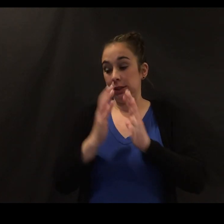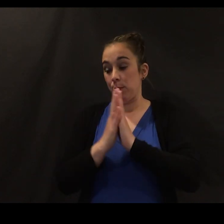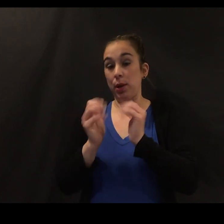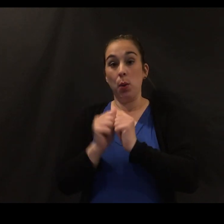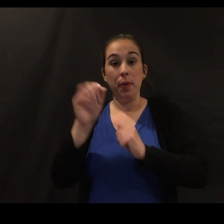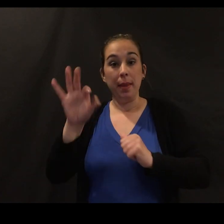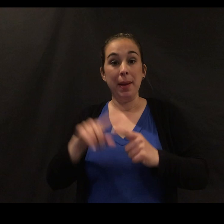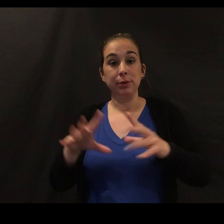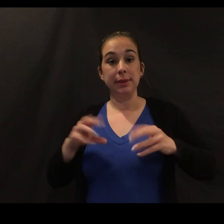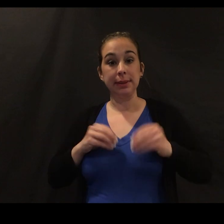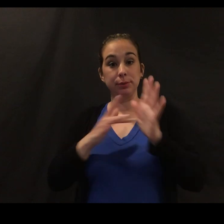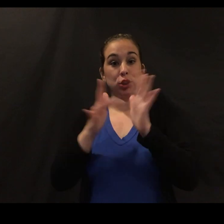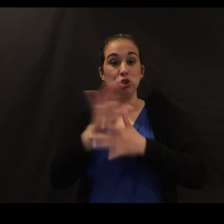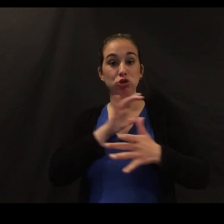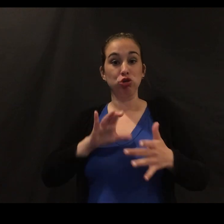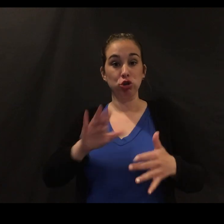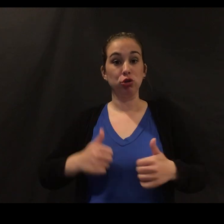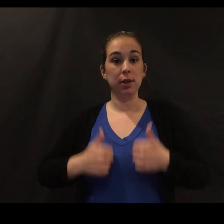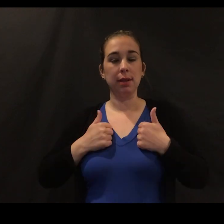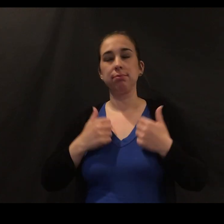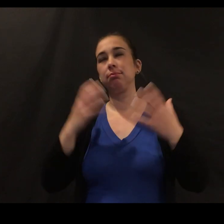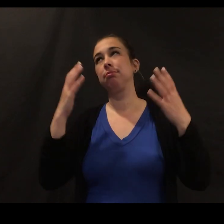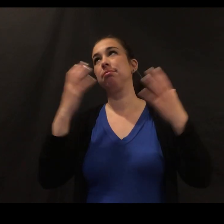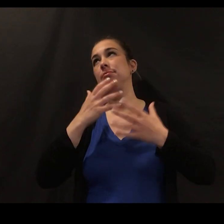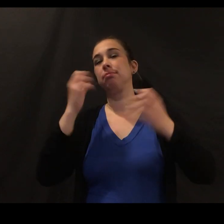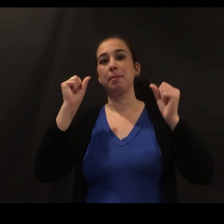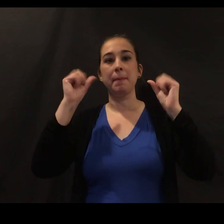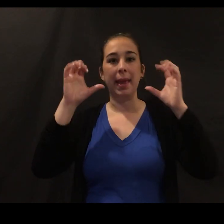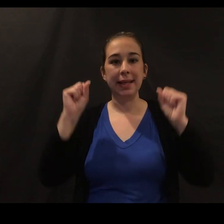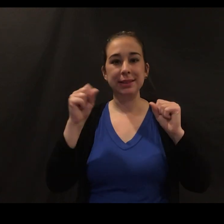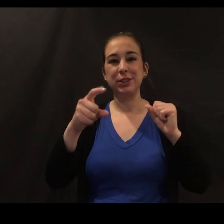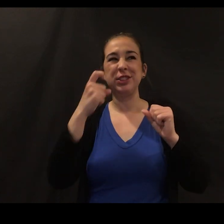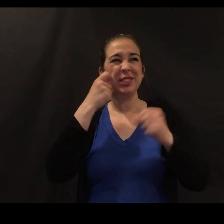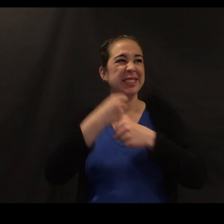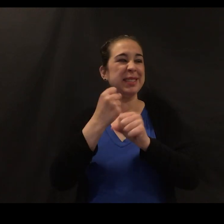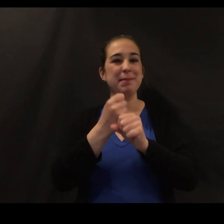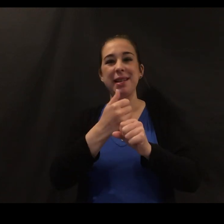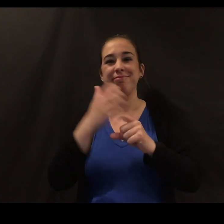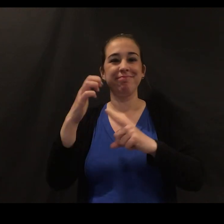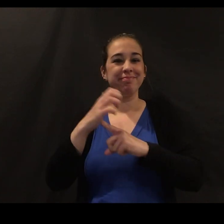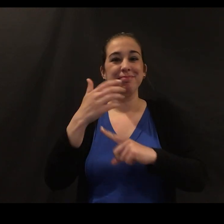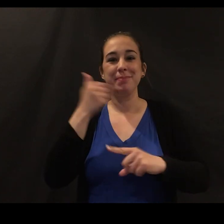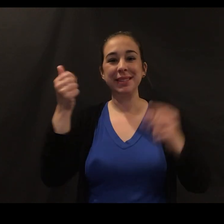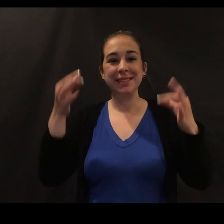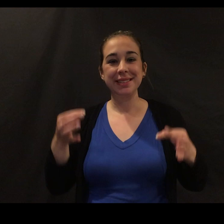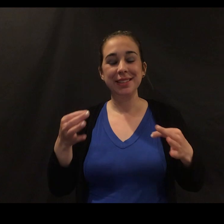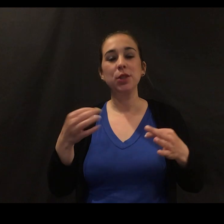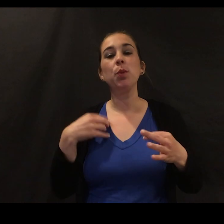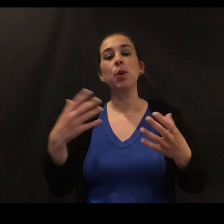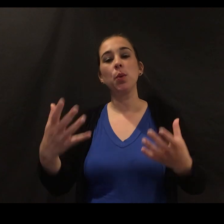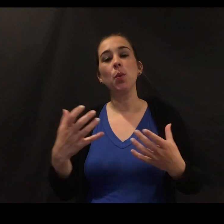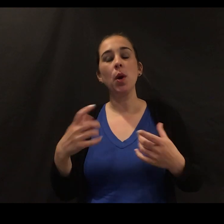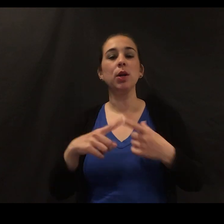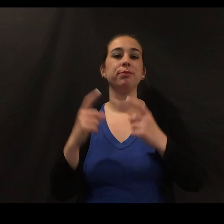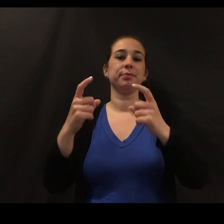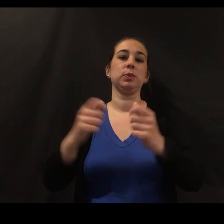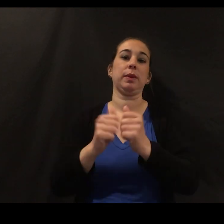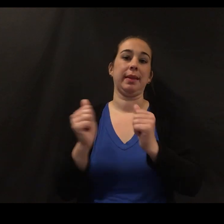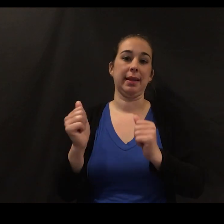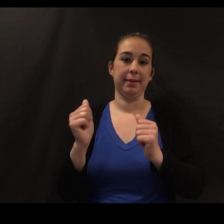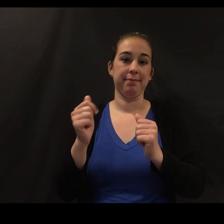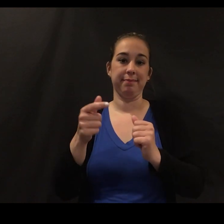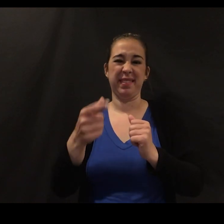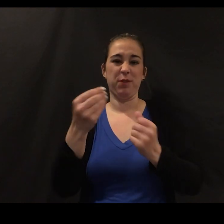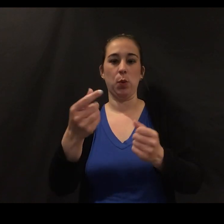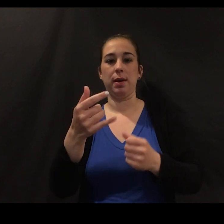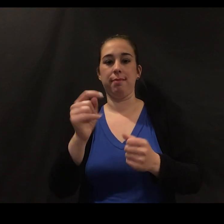your life, that is amazing. You just made the best decision of your life, and we want to resource you with a gift. It's this book called A New You, and